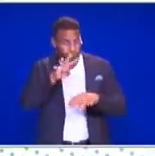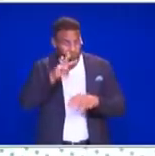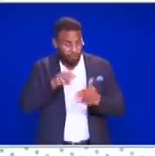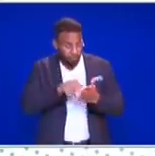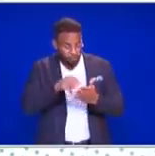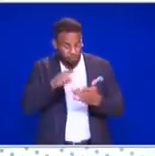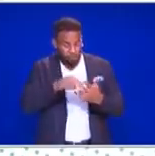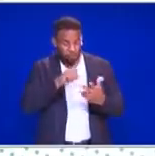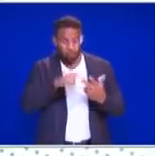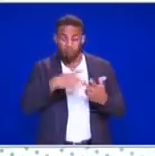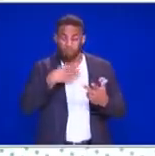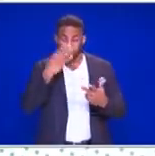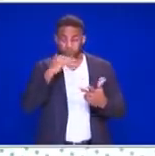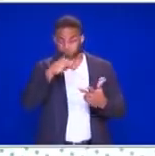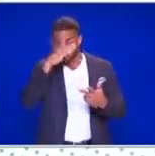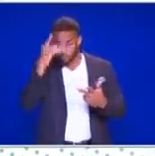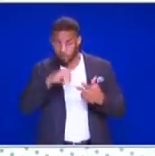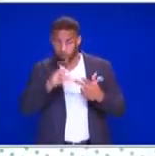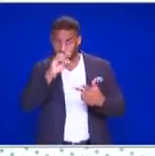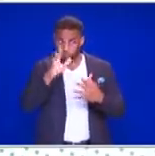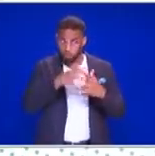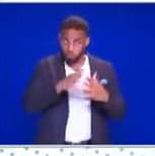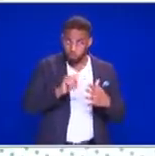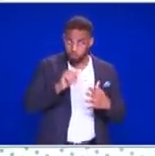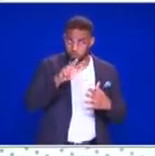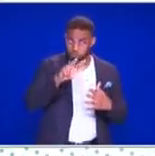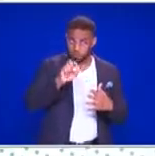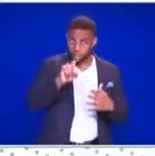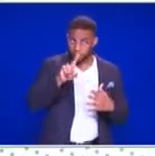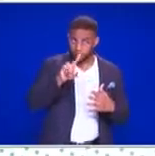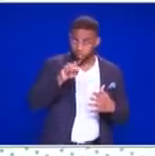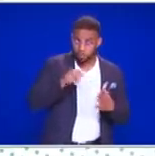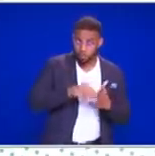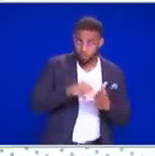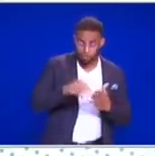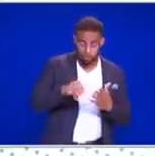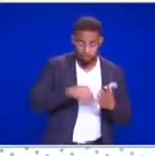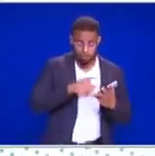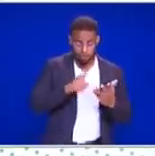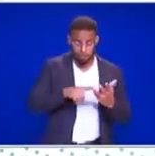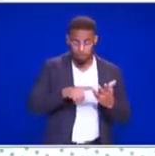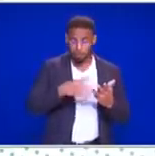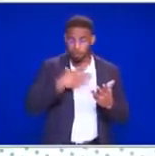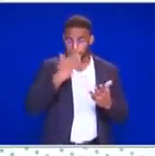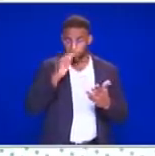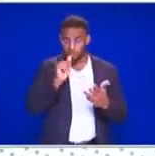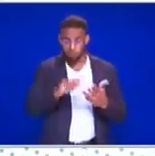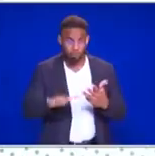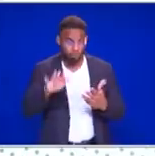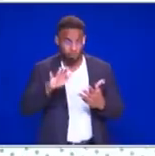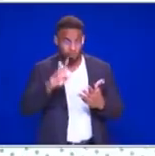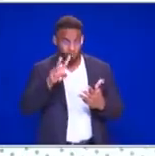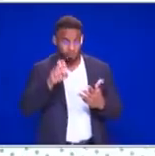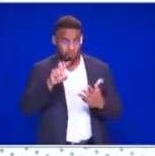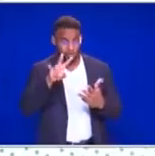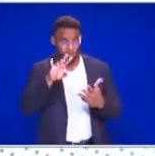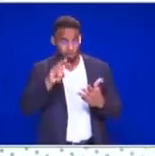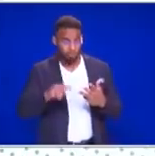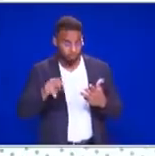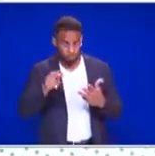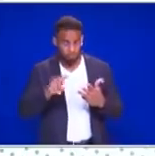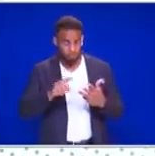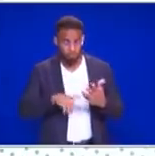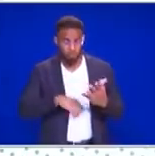million, white and black or African American at 3.1 million, white and Asian at 2.7